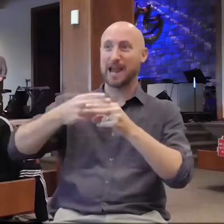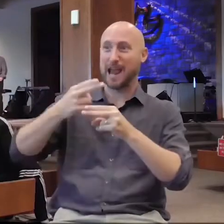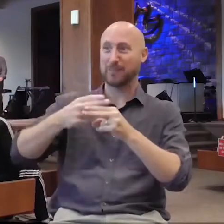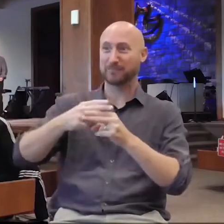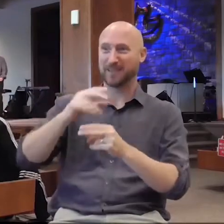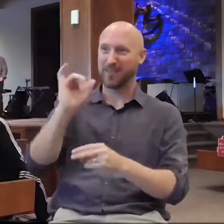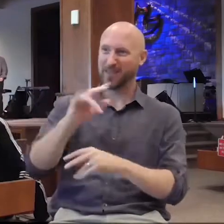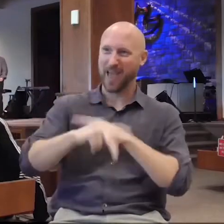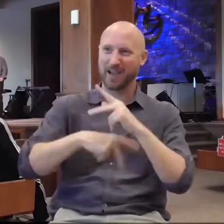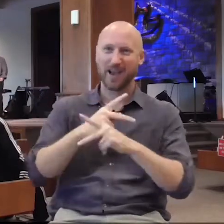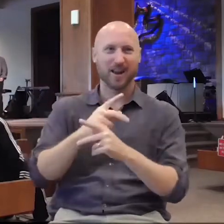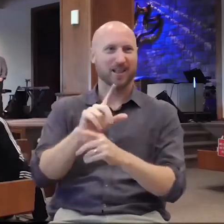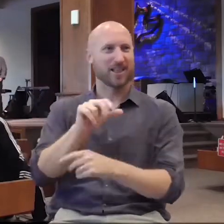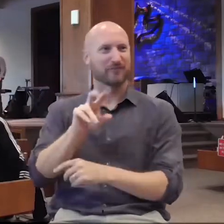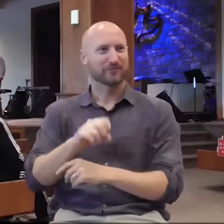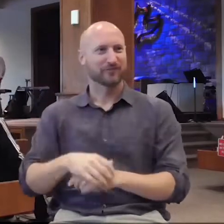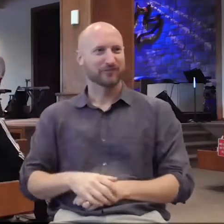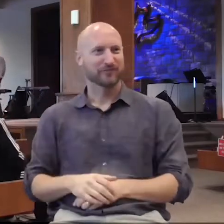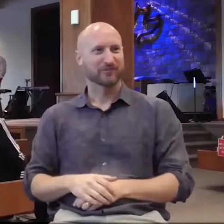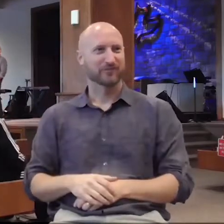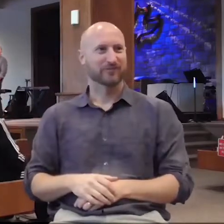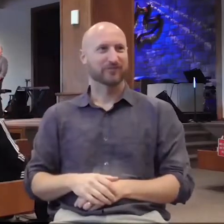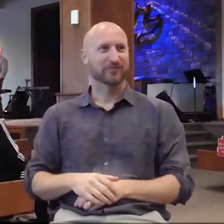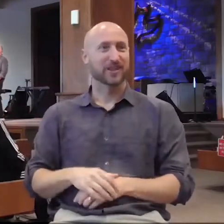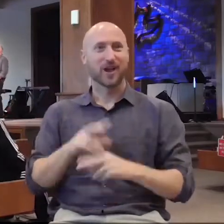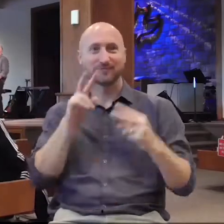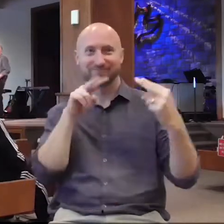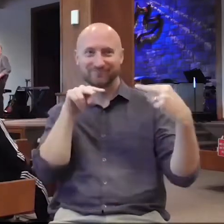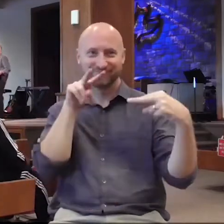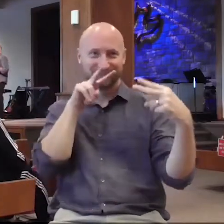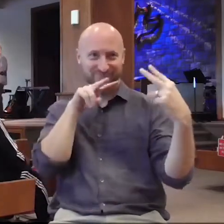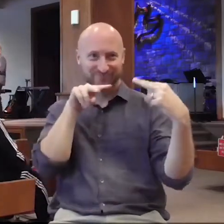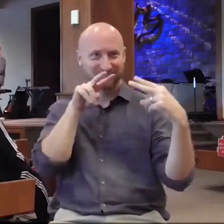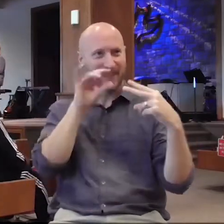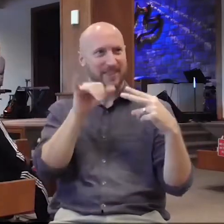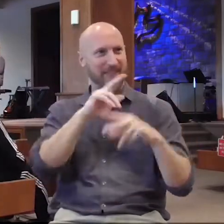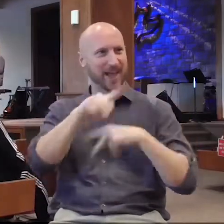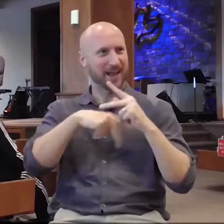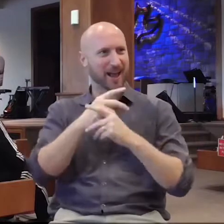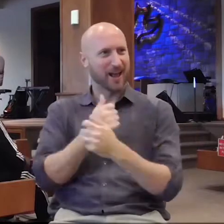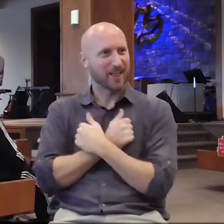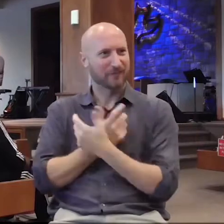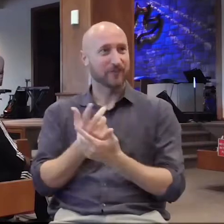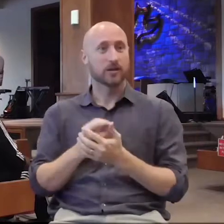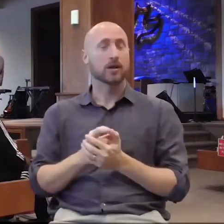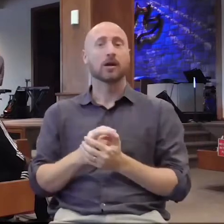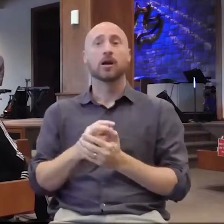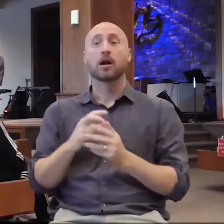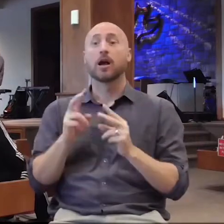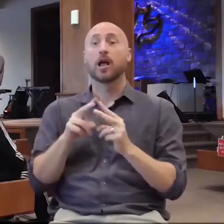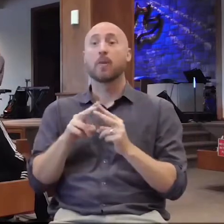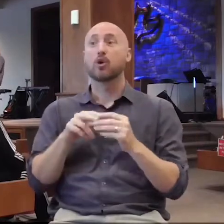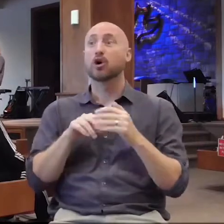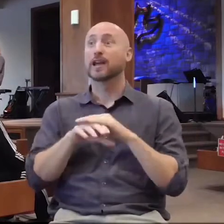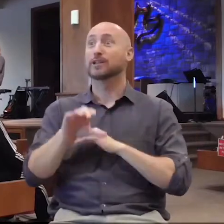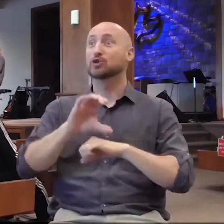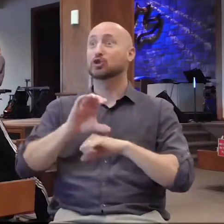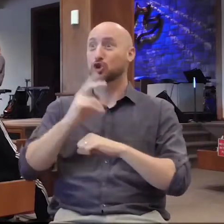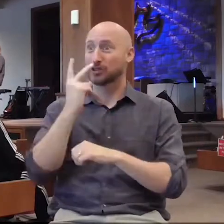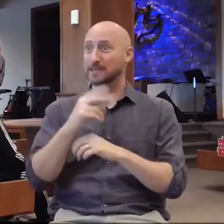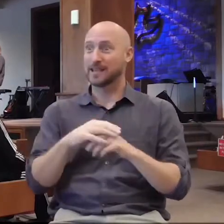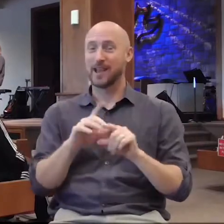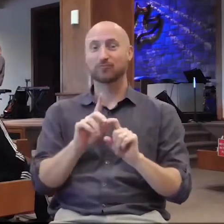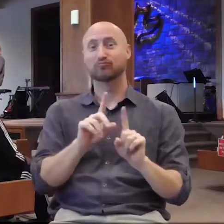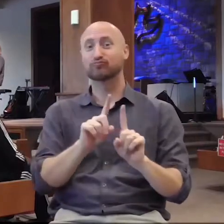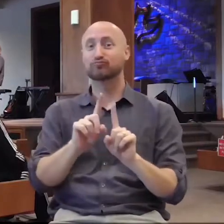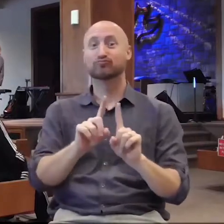that goo-goo eye love. You know, you see a young couple come in the church. They're not husband and wife, they're bride and groom. You